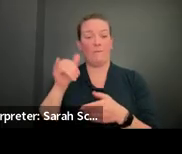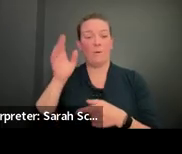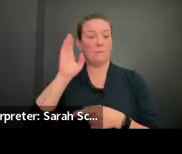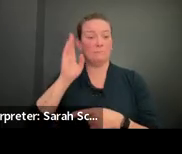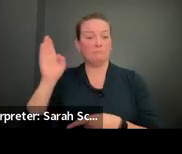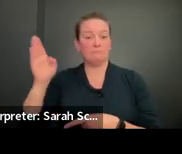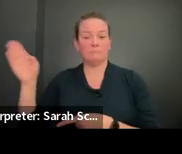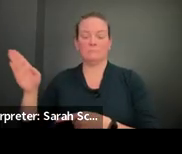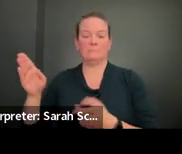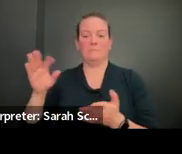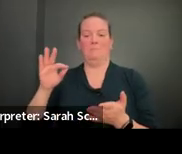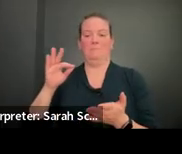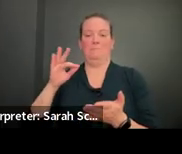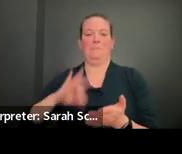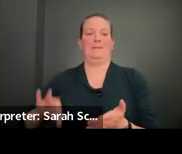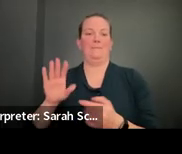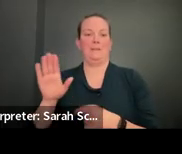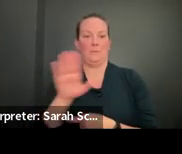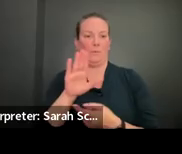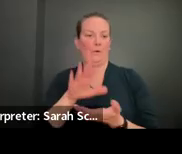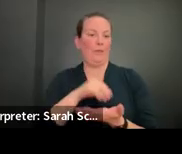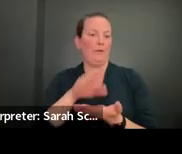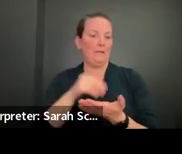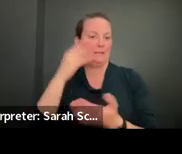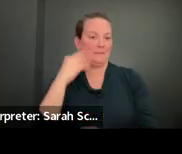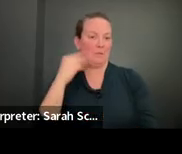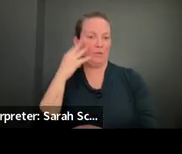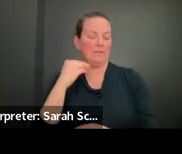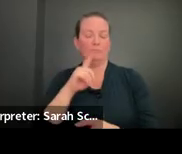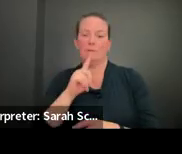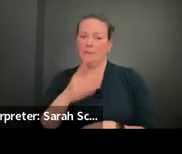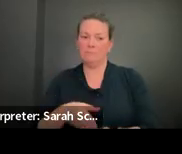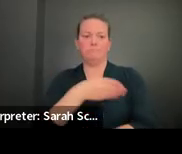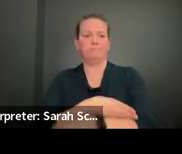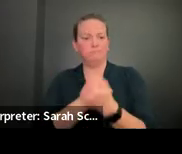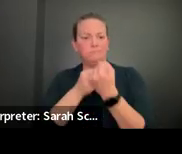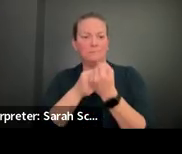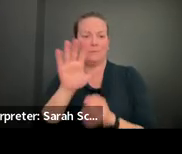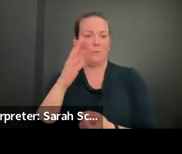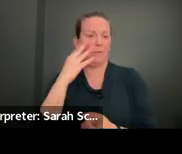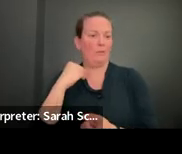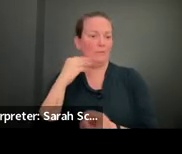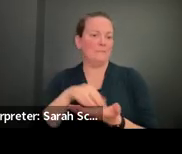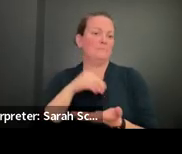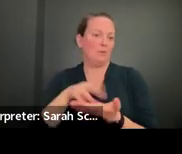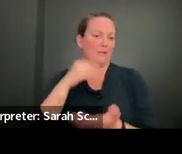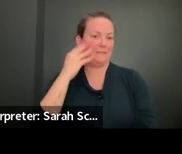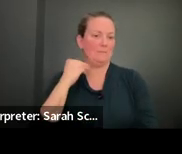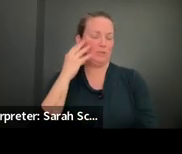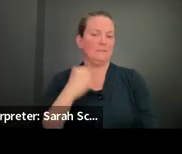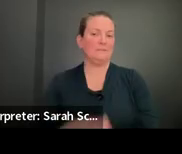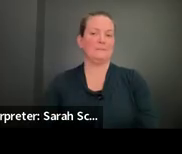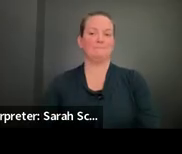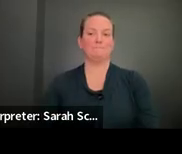and to enrich the learning experience of our students. In the past few years, we have